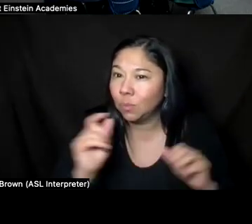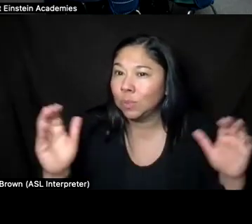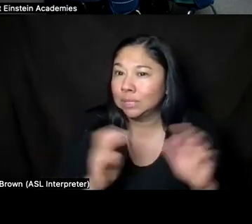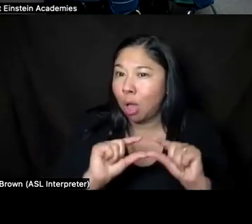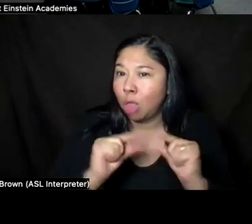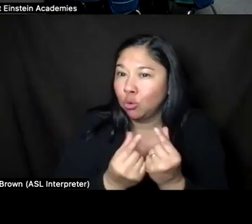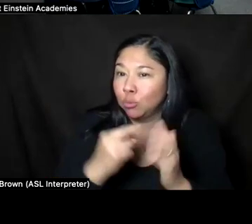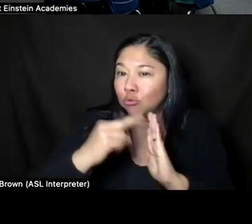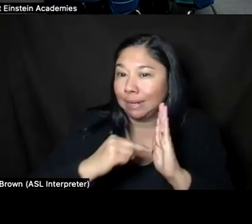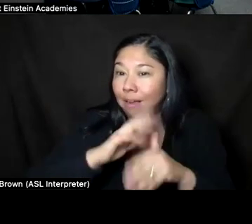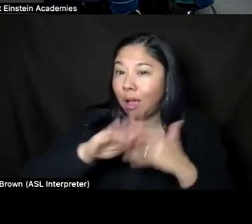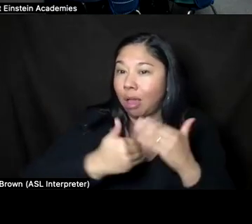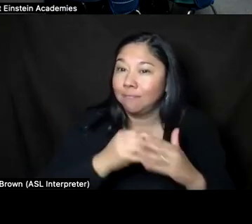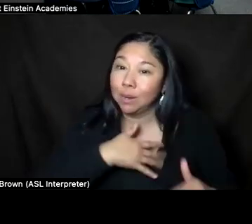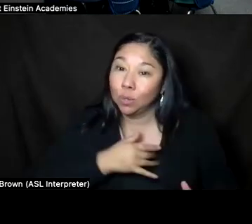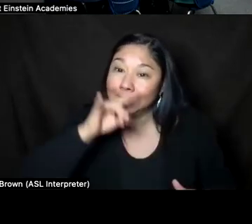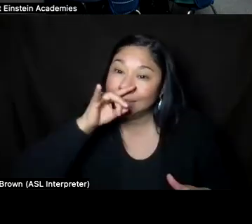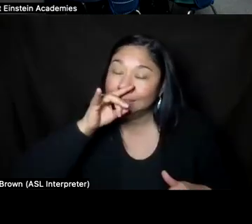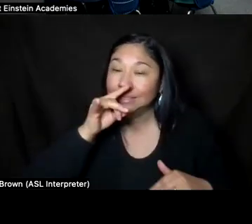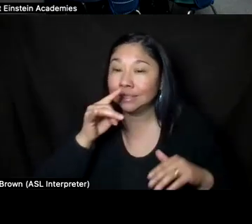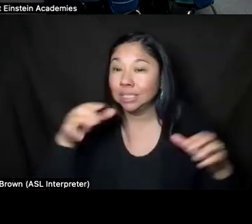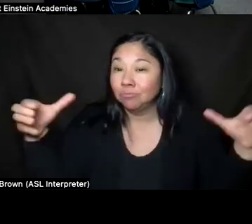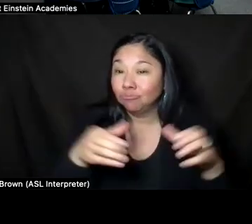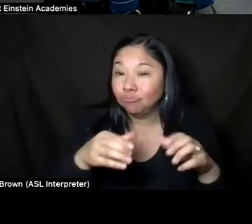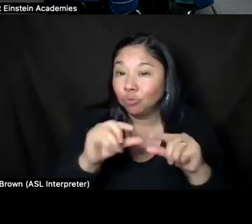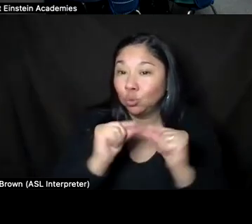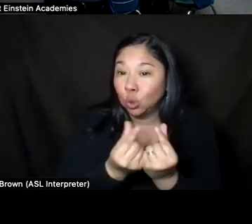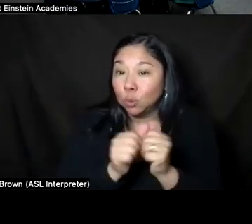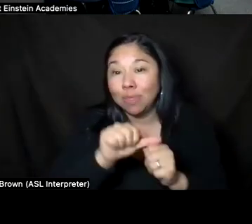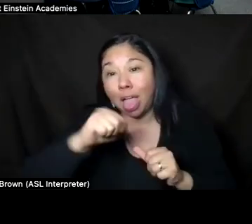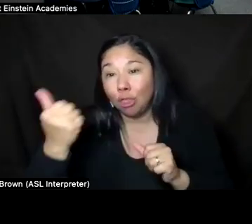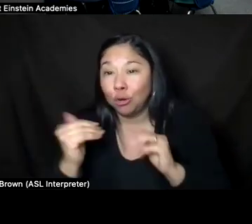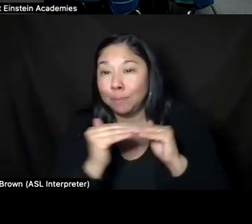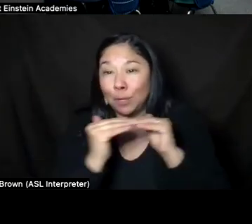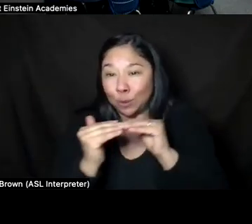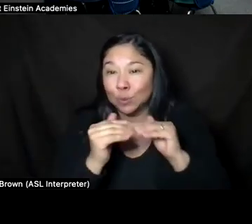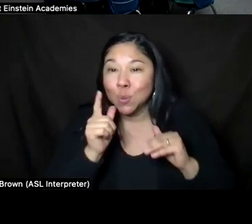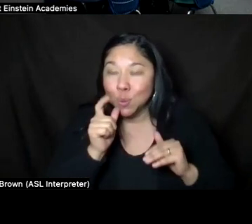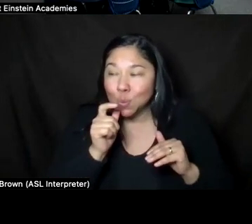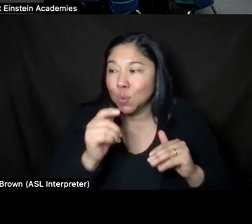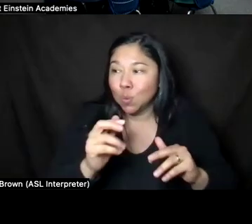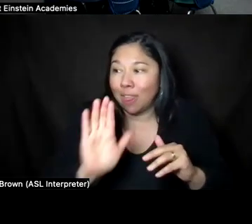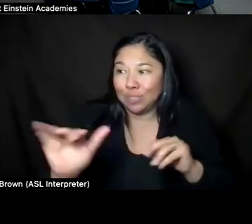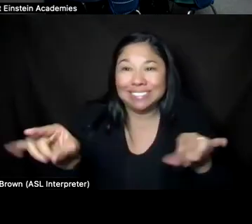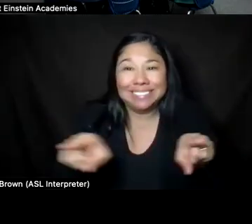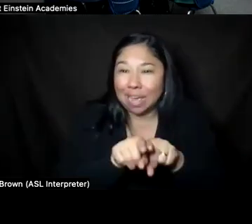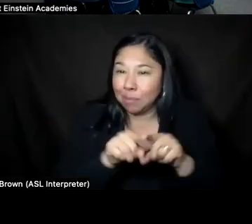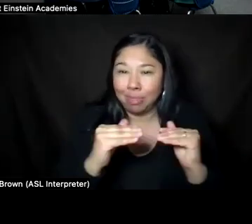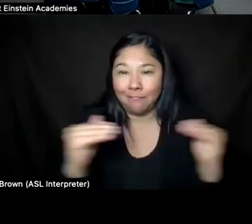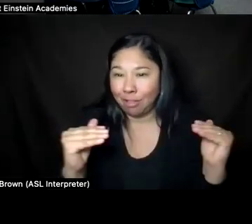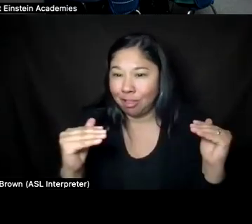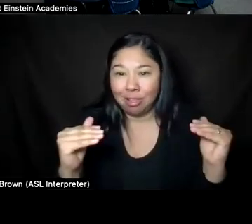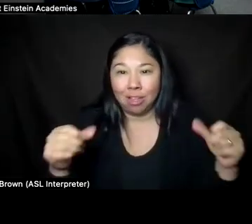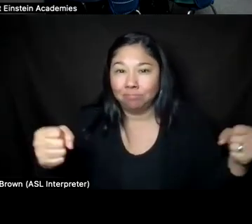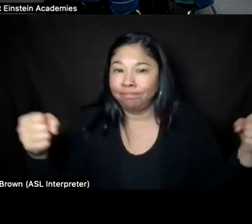So all of our kids are put into groups that are with their peers that are right at their level too. So I think